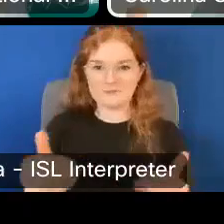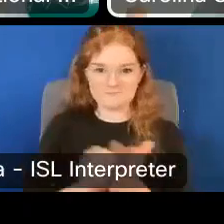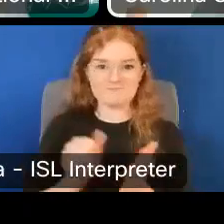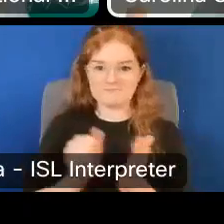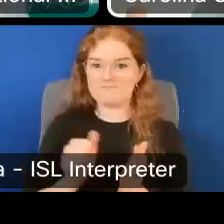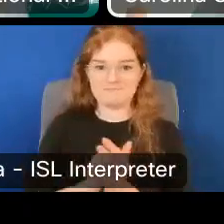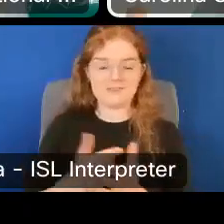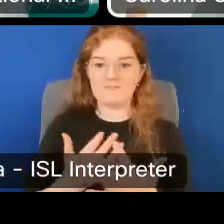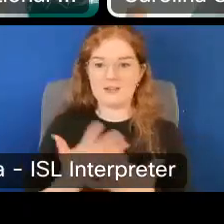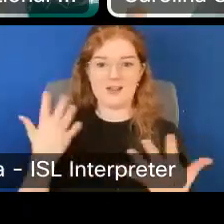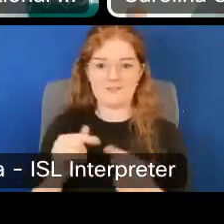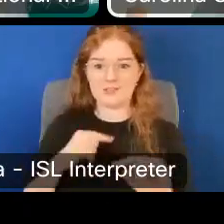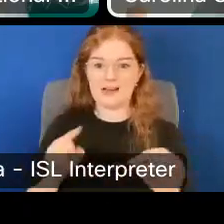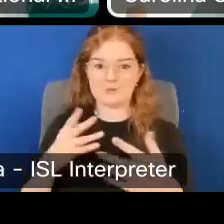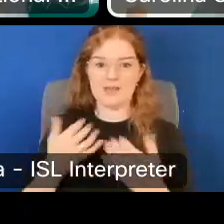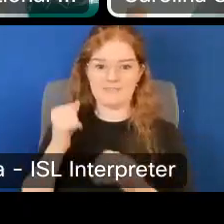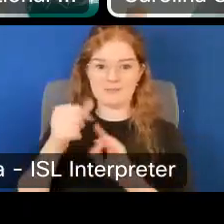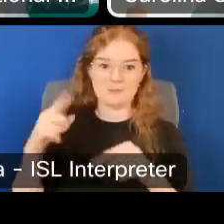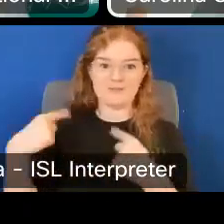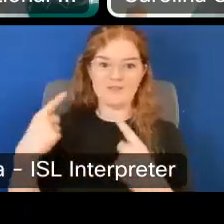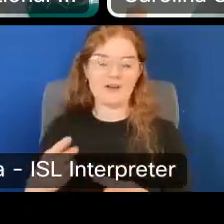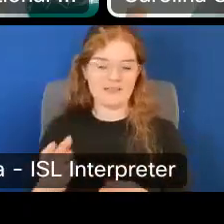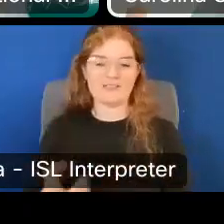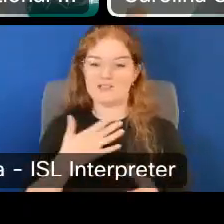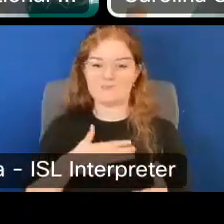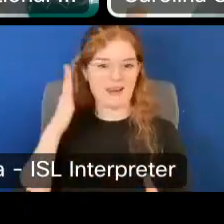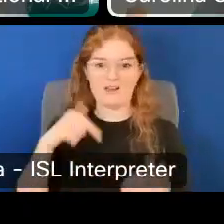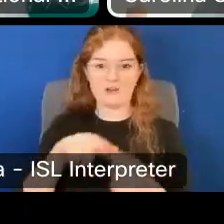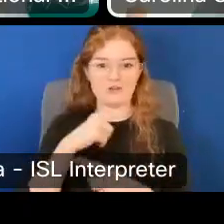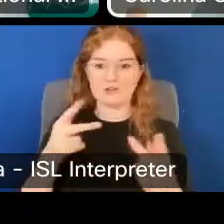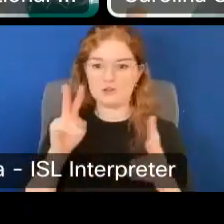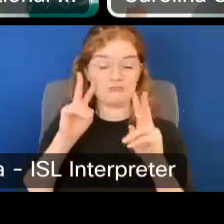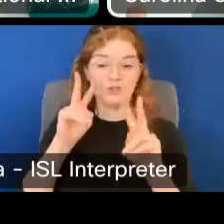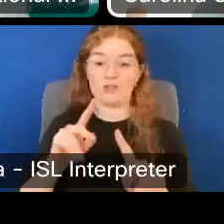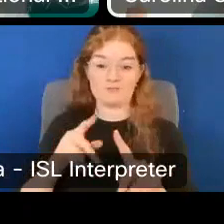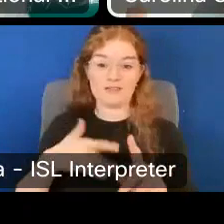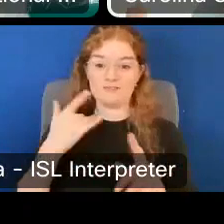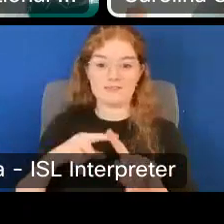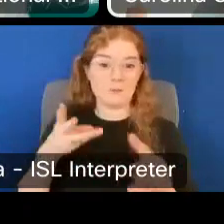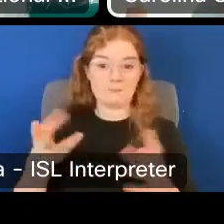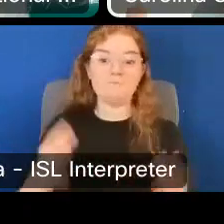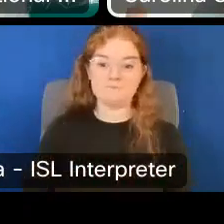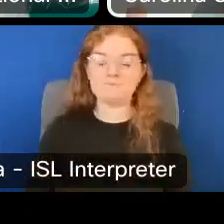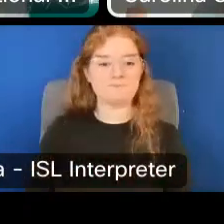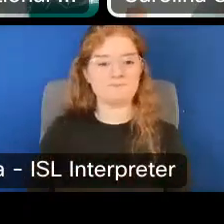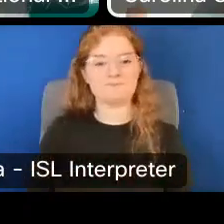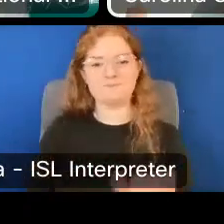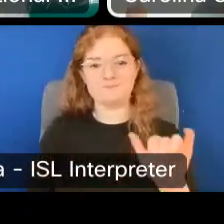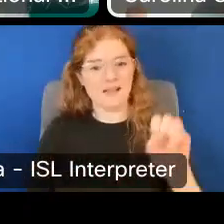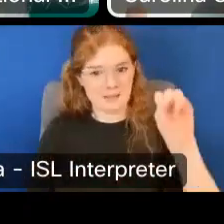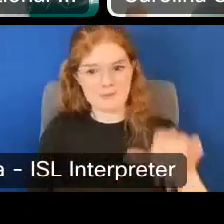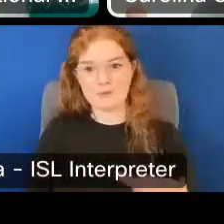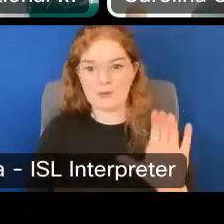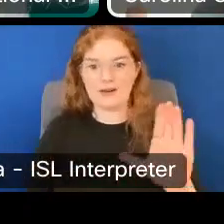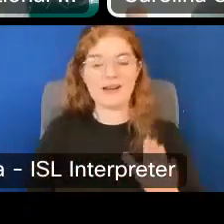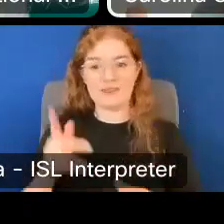very challenging problems that we have had and faced. It's just allowing us to look at it a little bit differently. Yeah, absolutely, Lorraine. And I